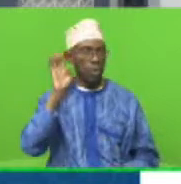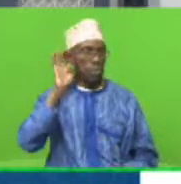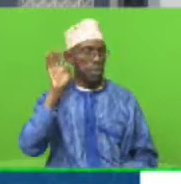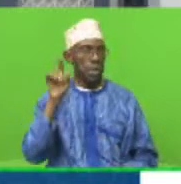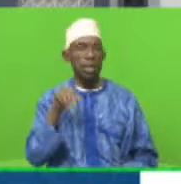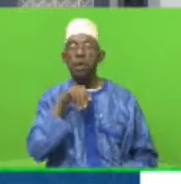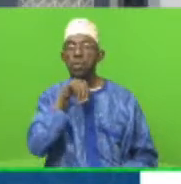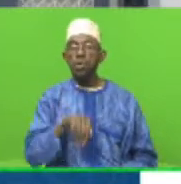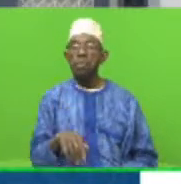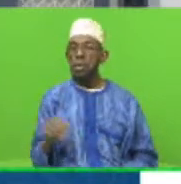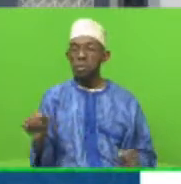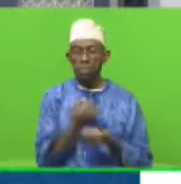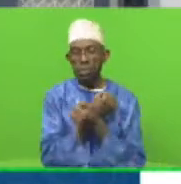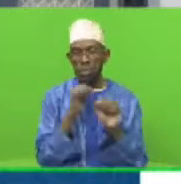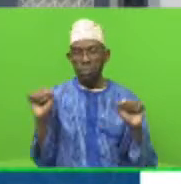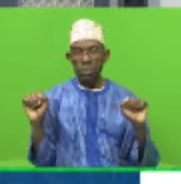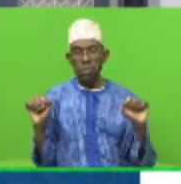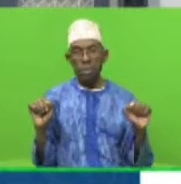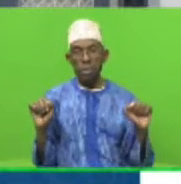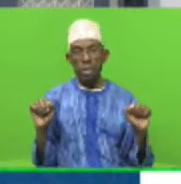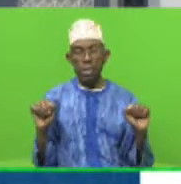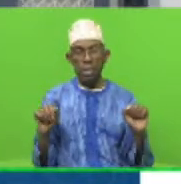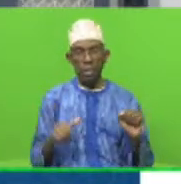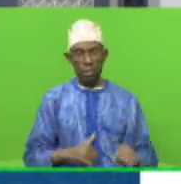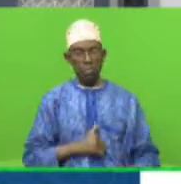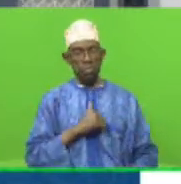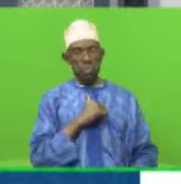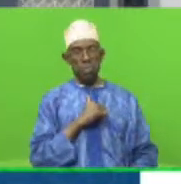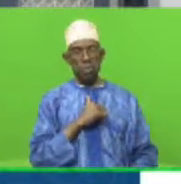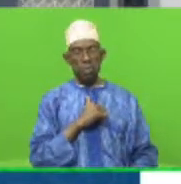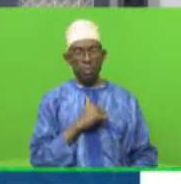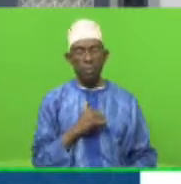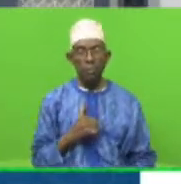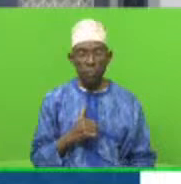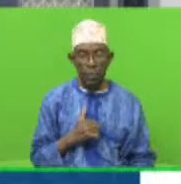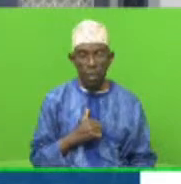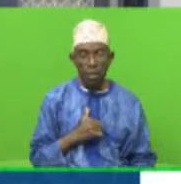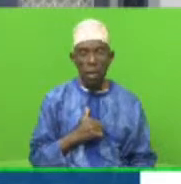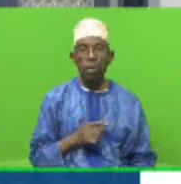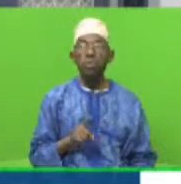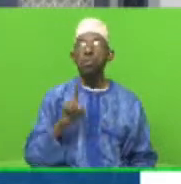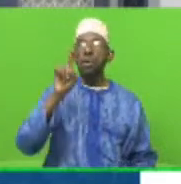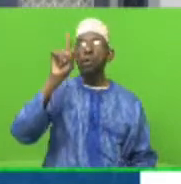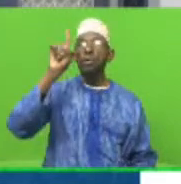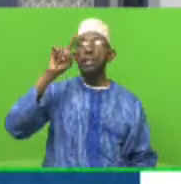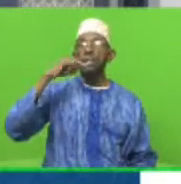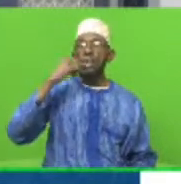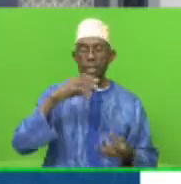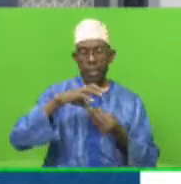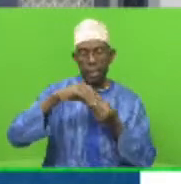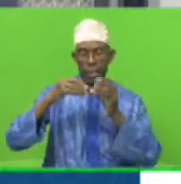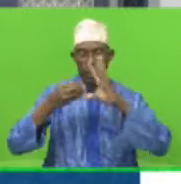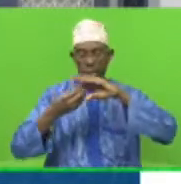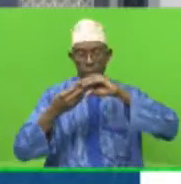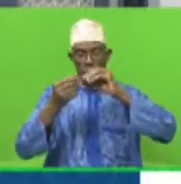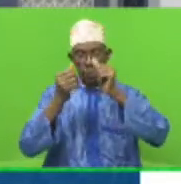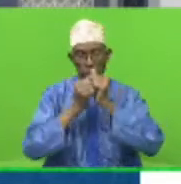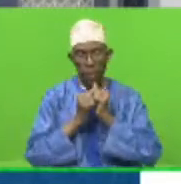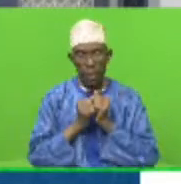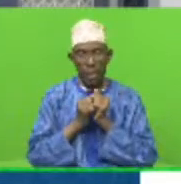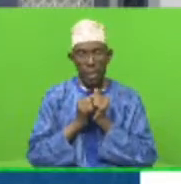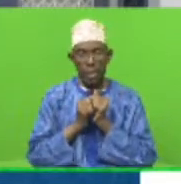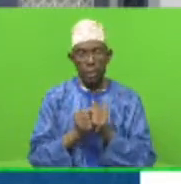Lasta'ata. You will not be able. This is the kibr that we're talking about. That Allah subhanahu wa ta'ala has created you with this